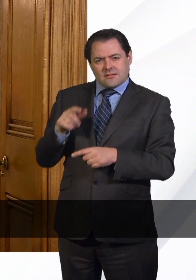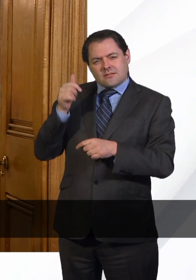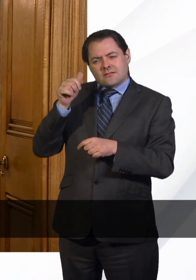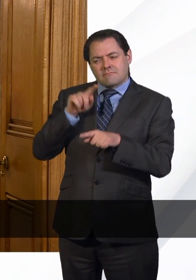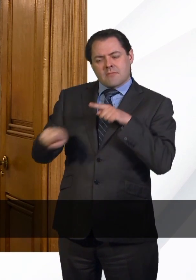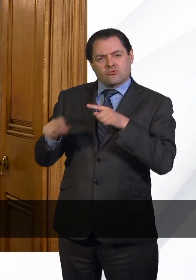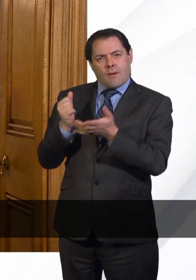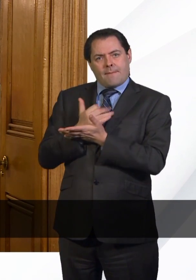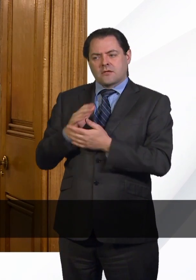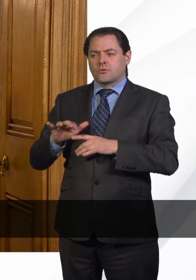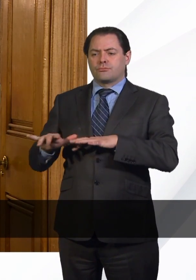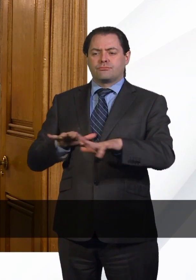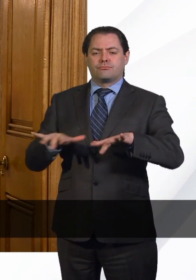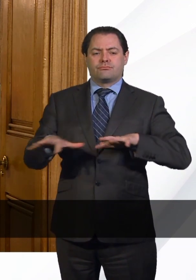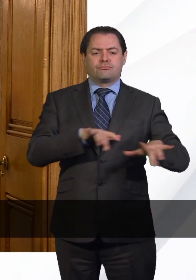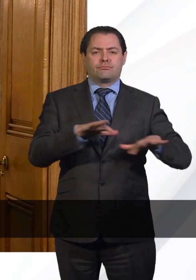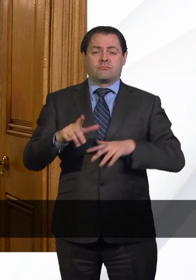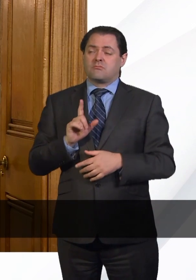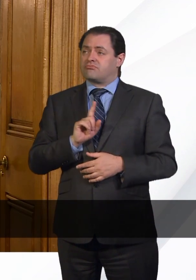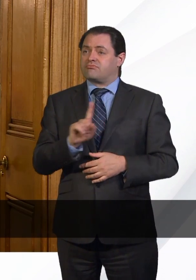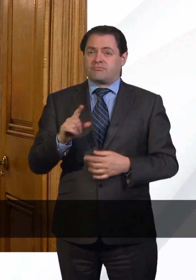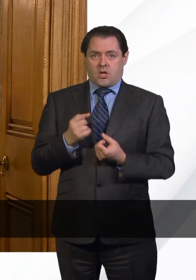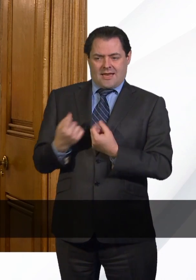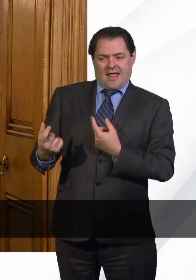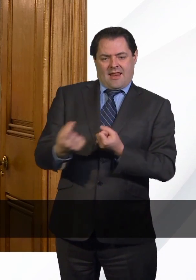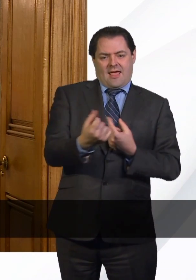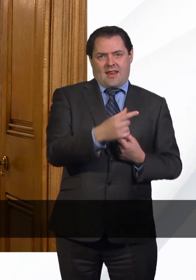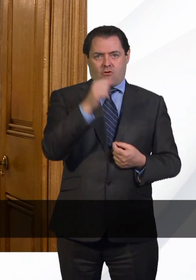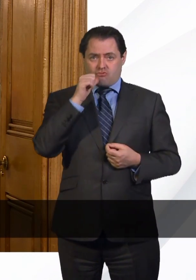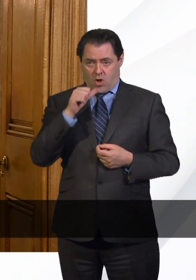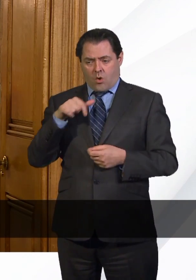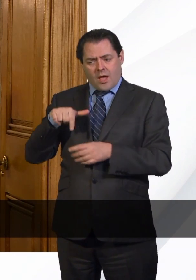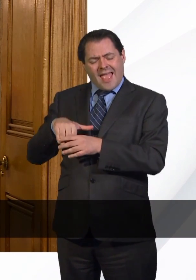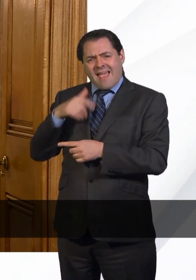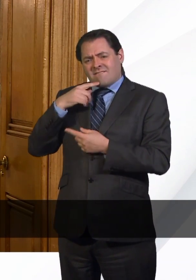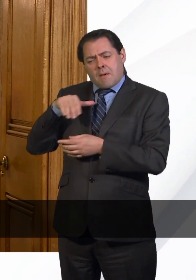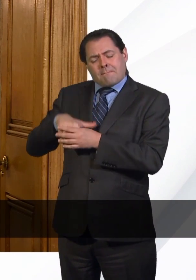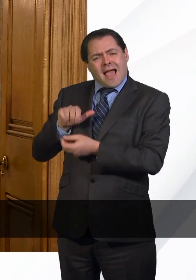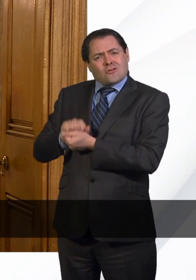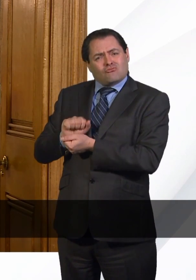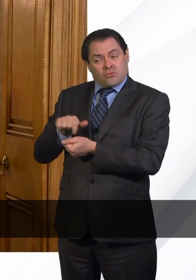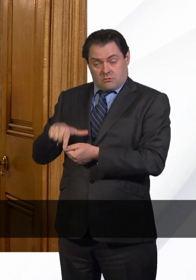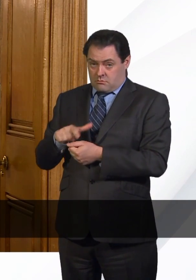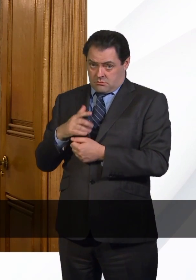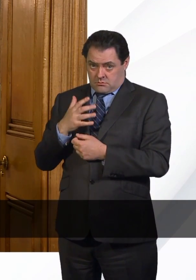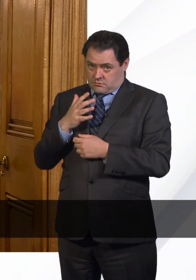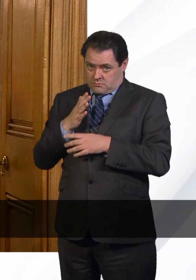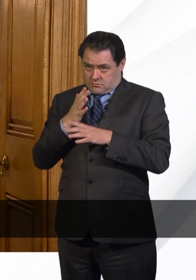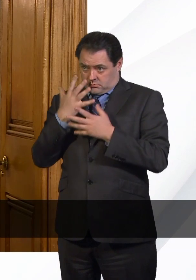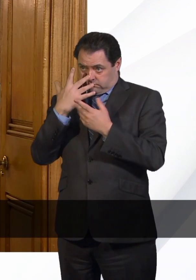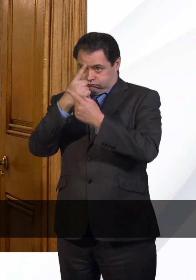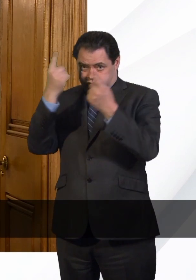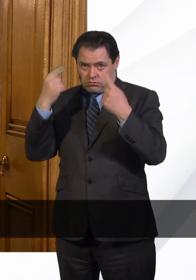information will then be securely stored on your phone. If you become unwell with COVID symptoms, you inform